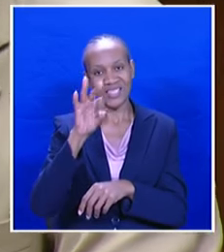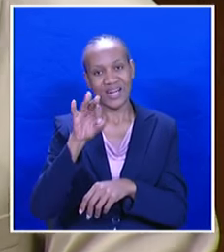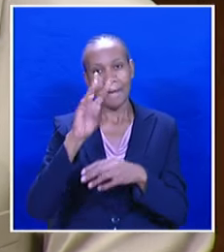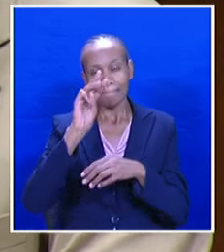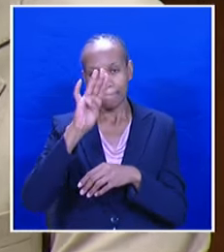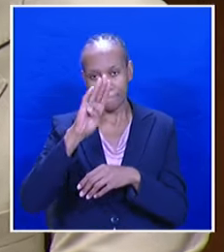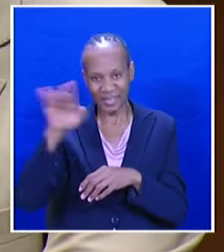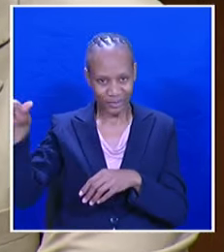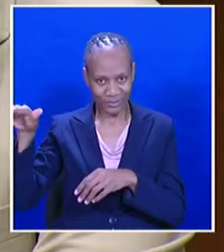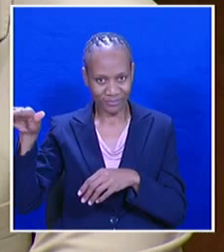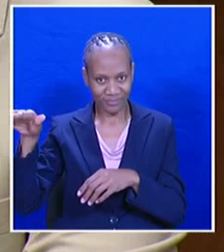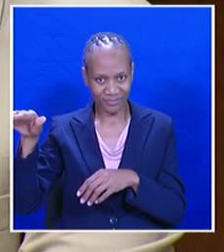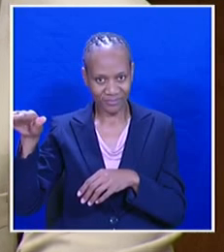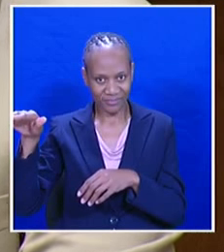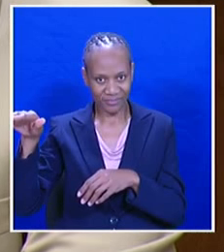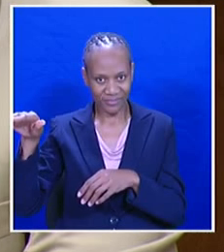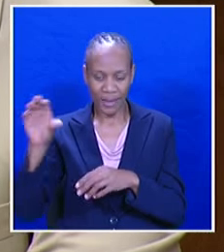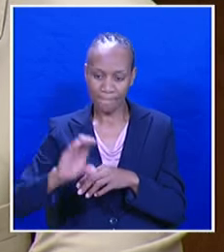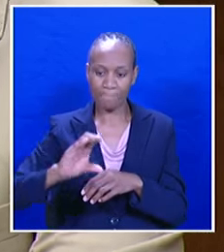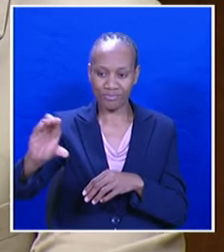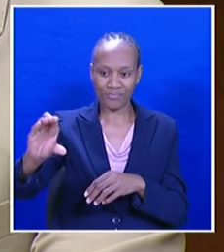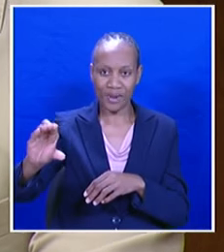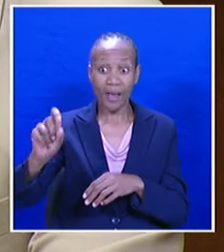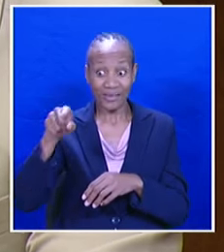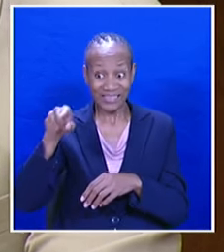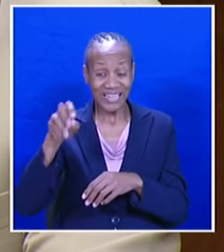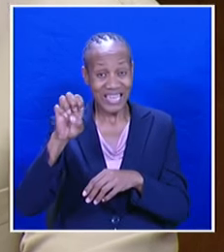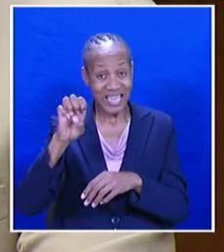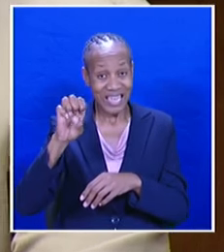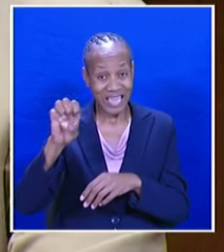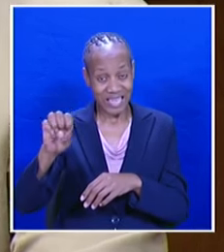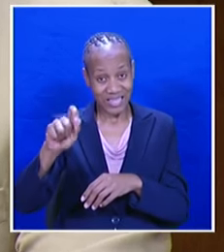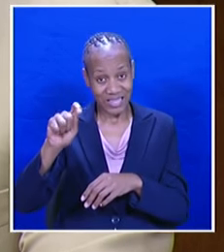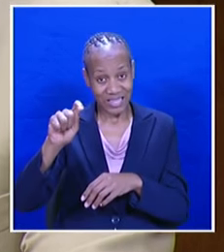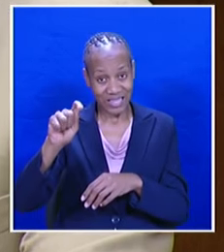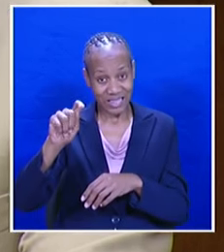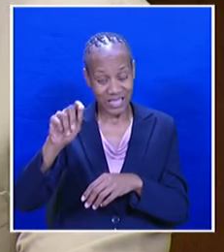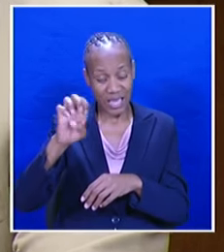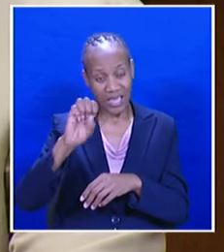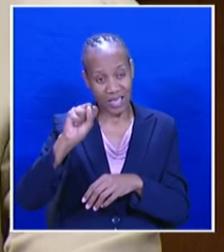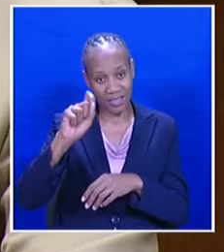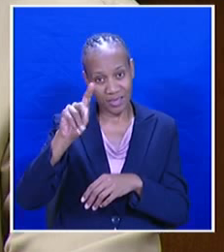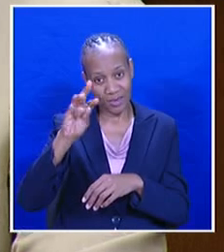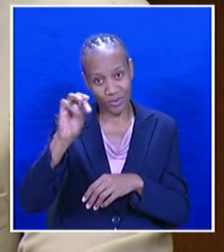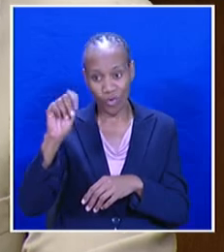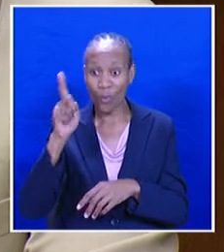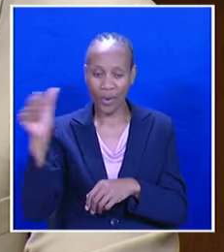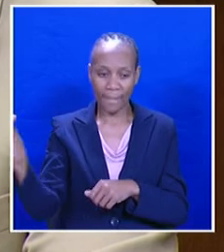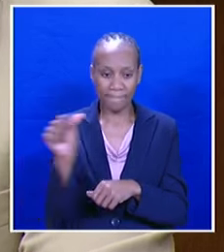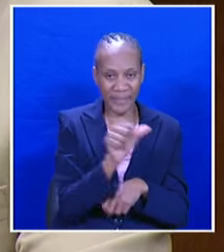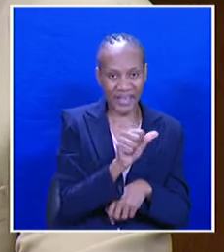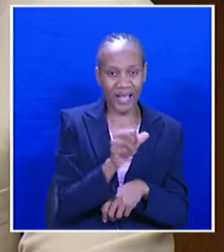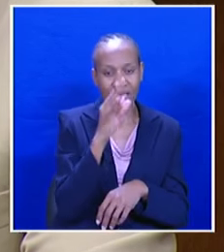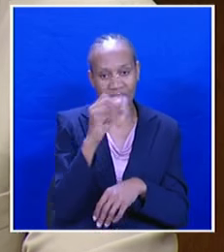or three tranches to Eskom. Now, against this background is an estimated amount of